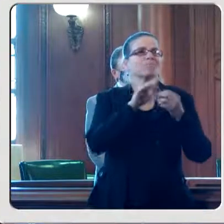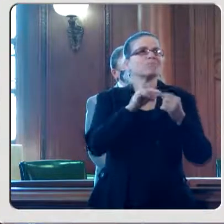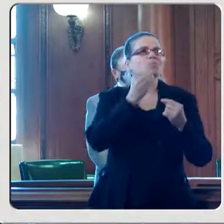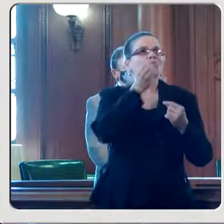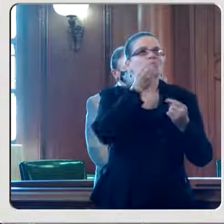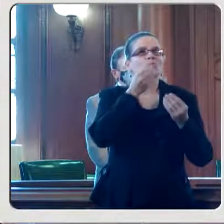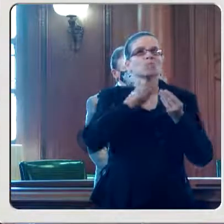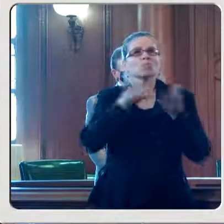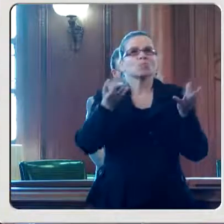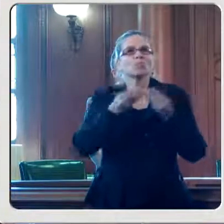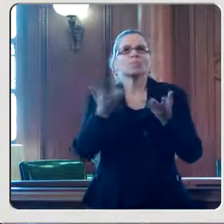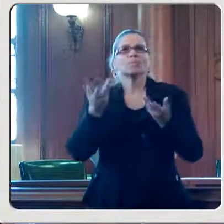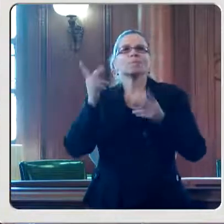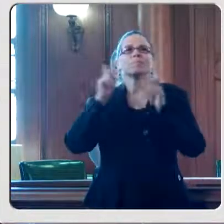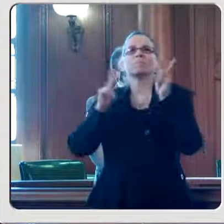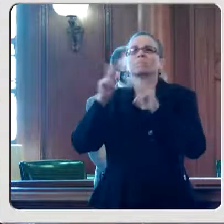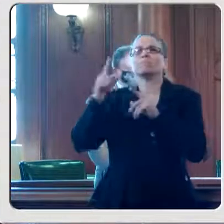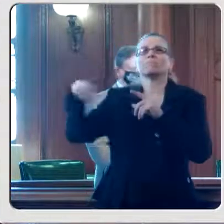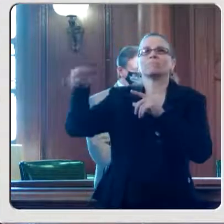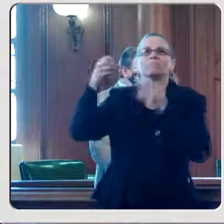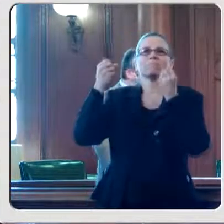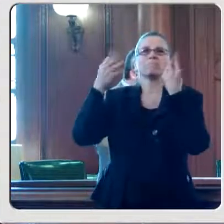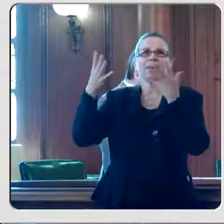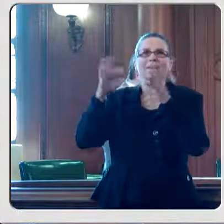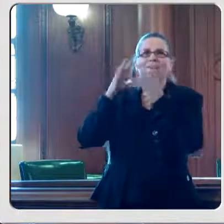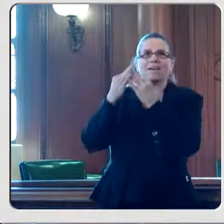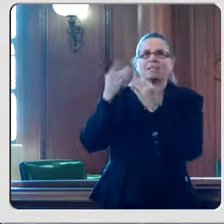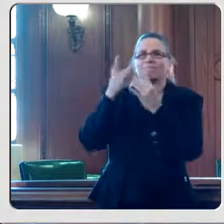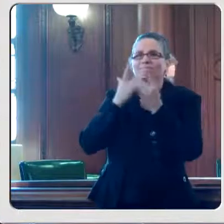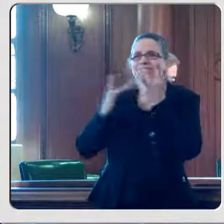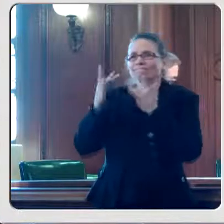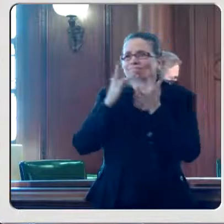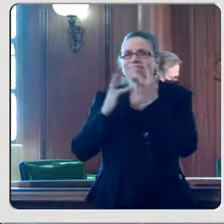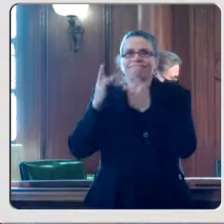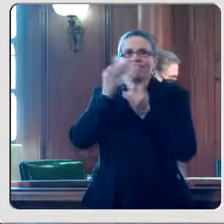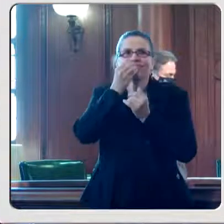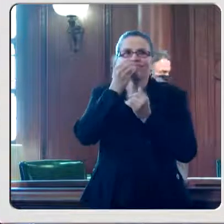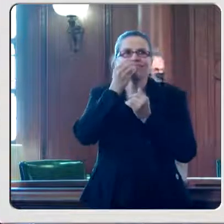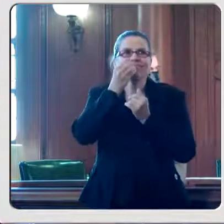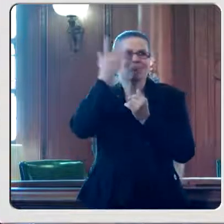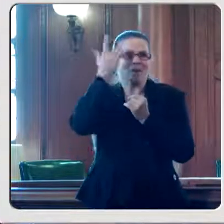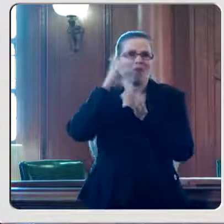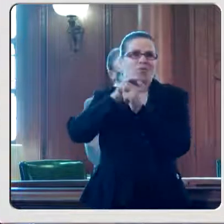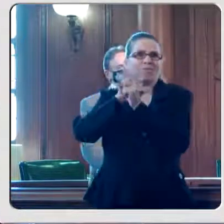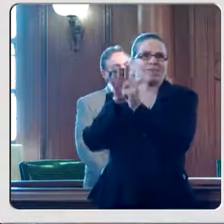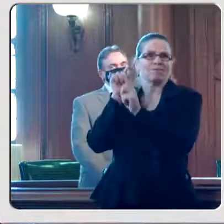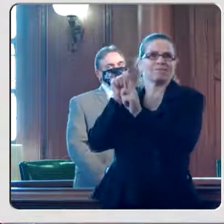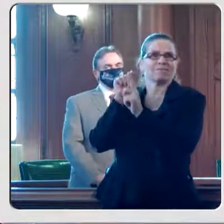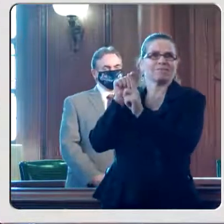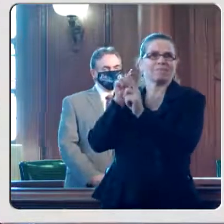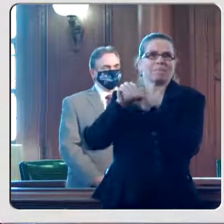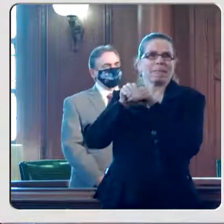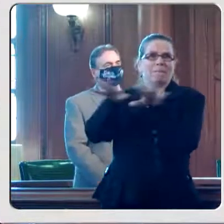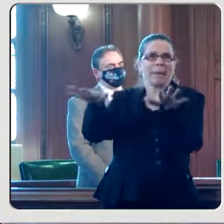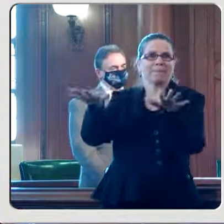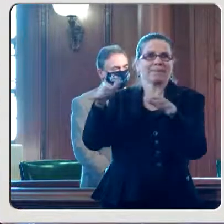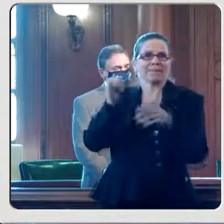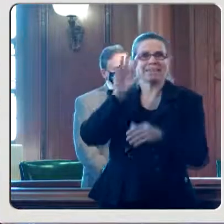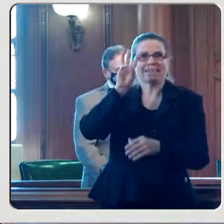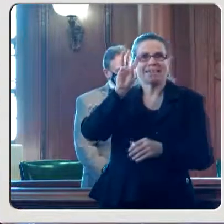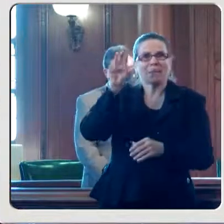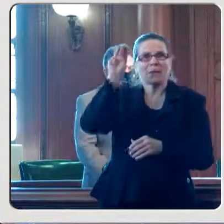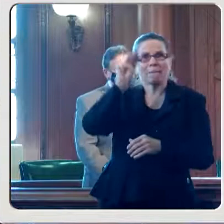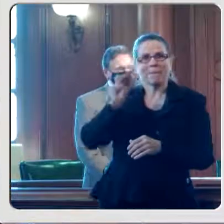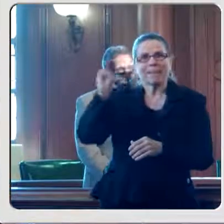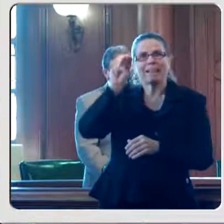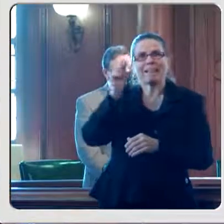been an incredible issue during this pandemic. We're going to have provided 6 million meals for the families